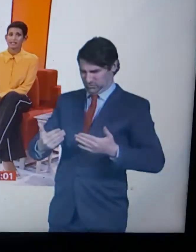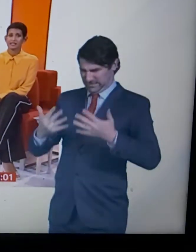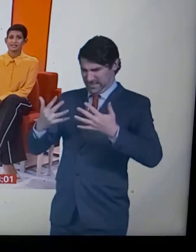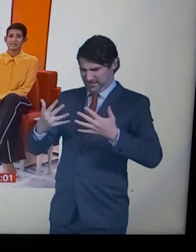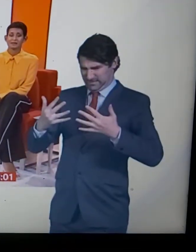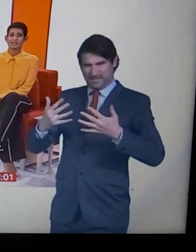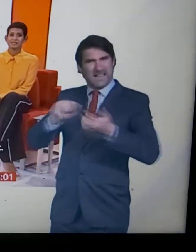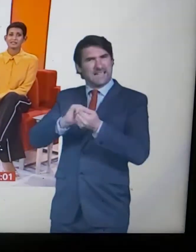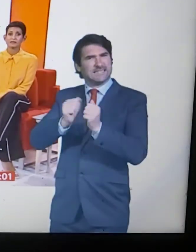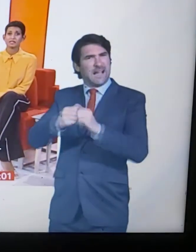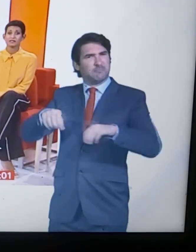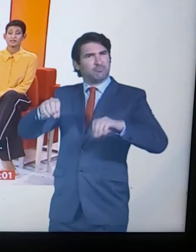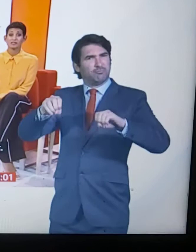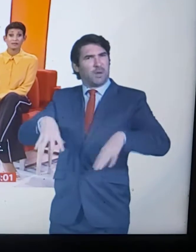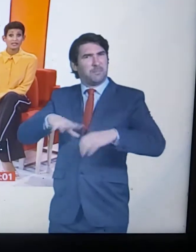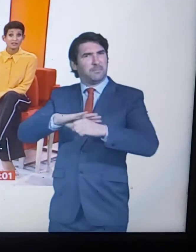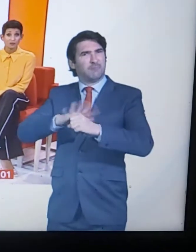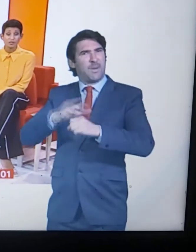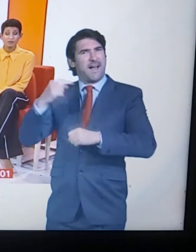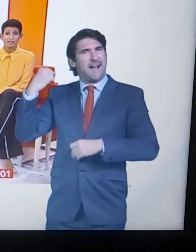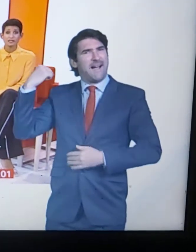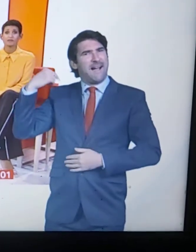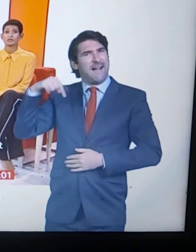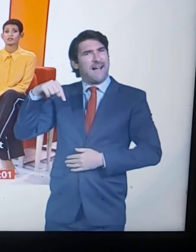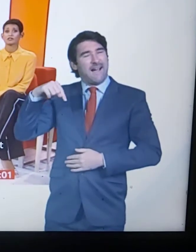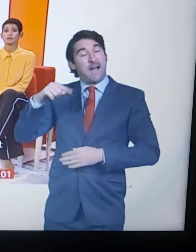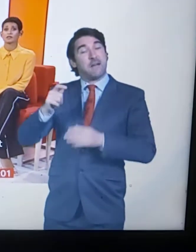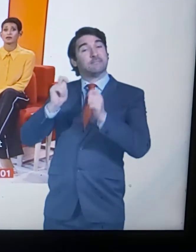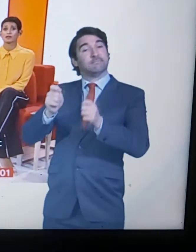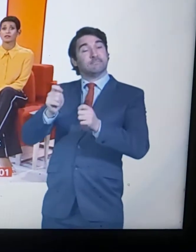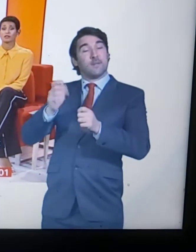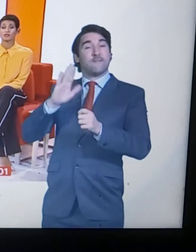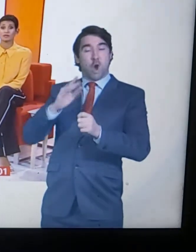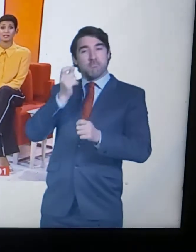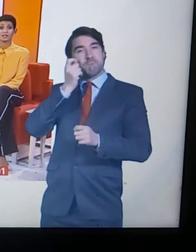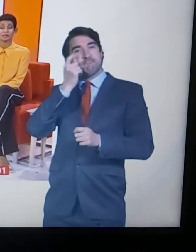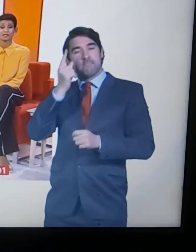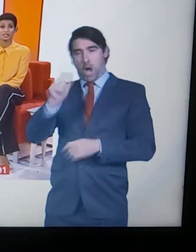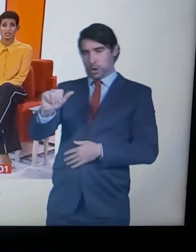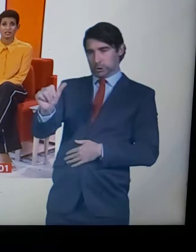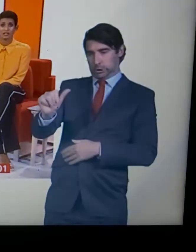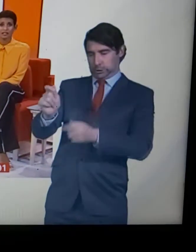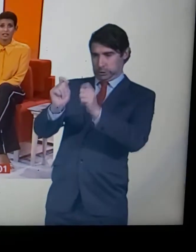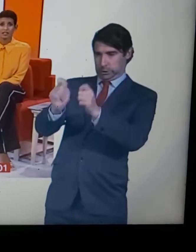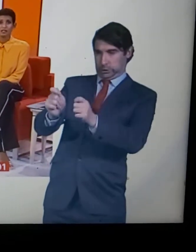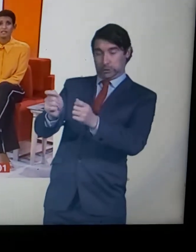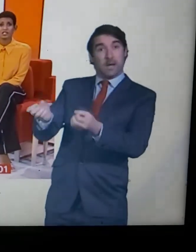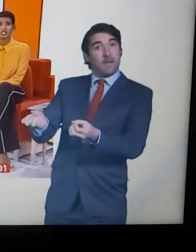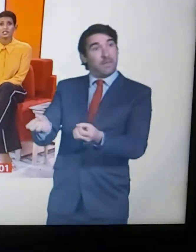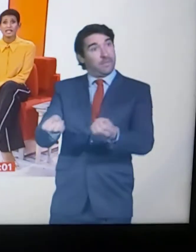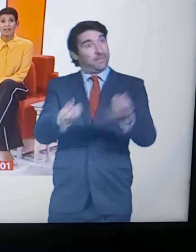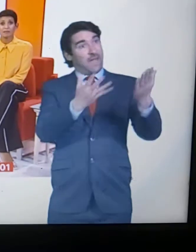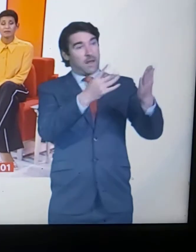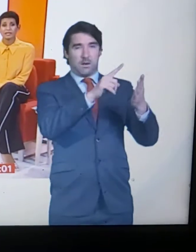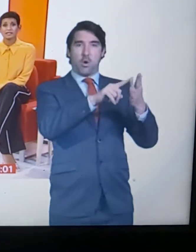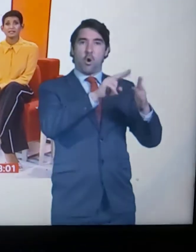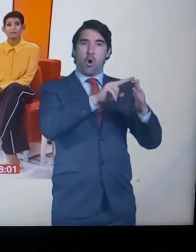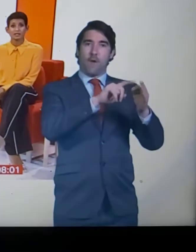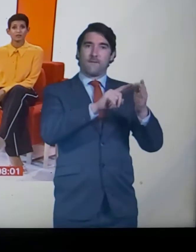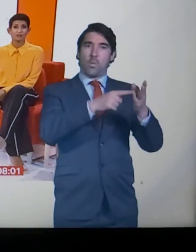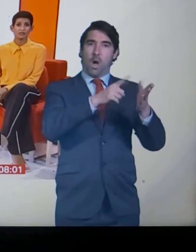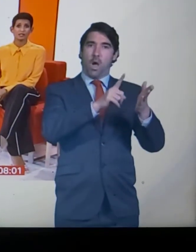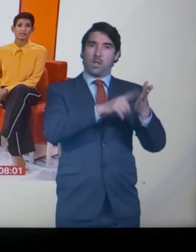pandemic. Yesterday, ministers admitted that as many as 40% of results could be lower than those predicted by teachers. Last-minute changes have been